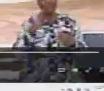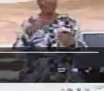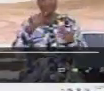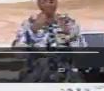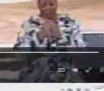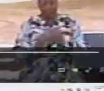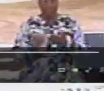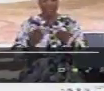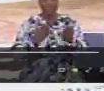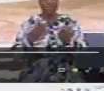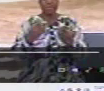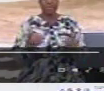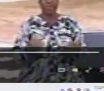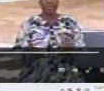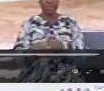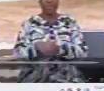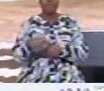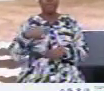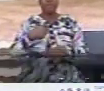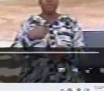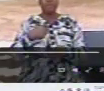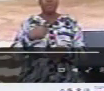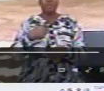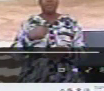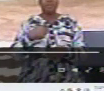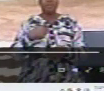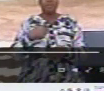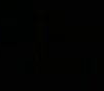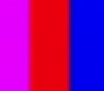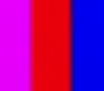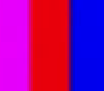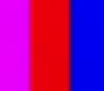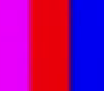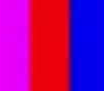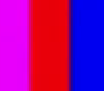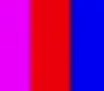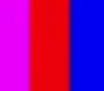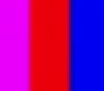Worship service today. Thank you for your good.